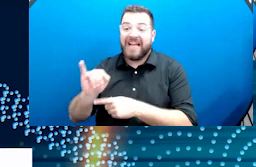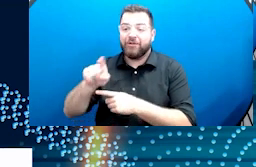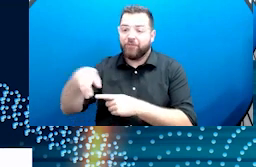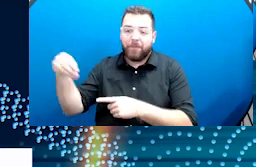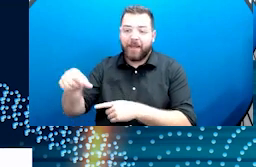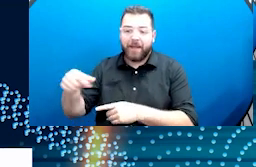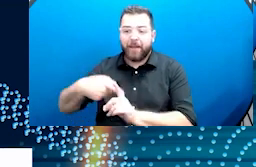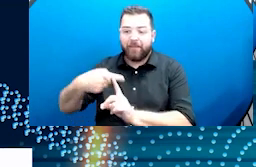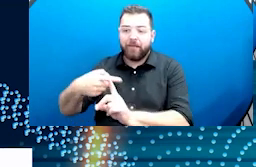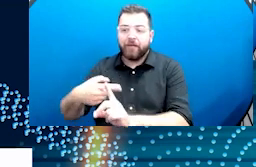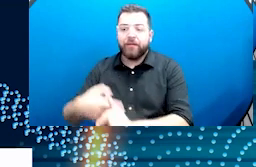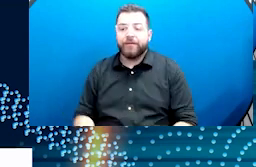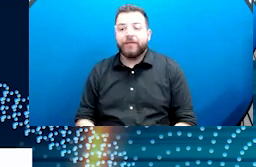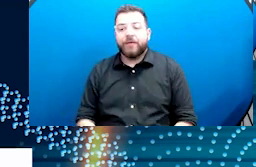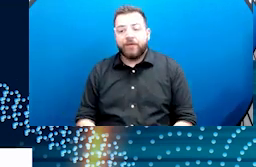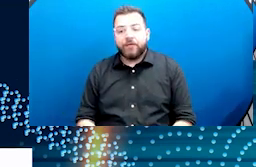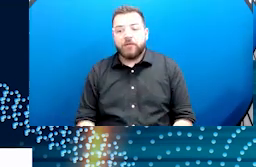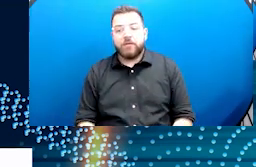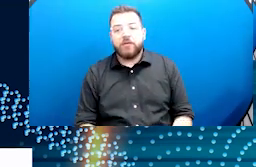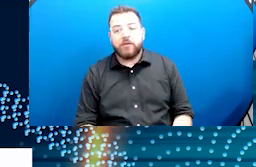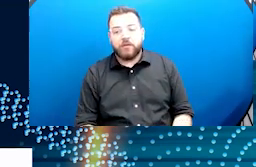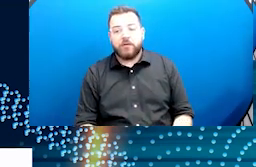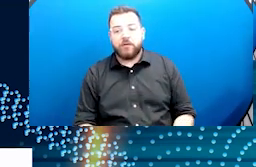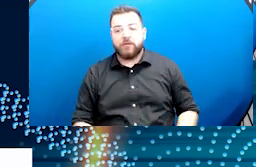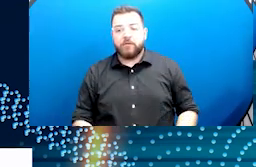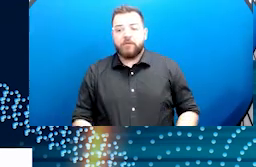fee. All